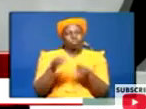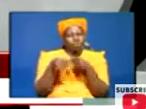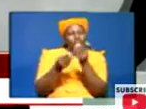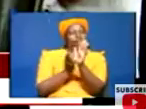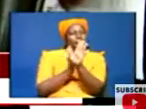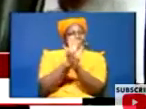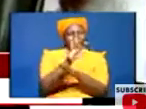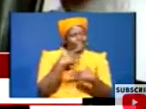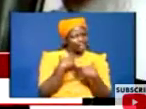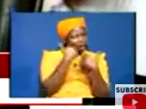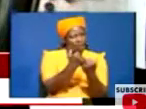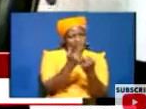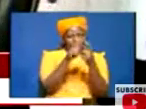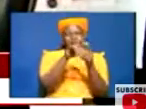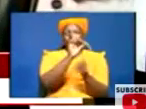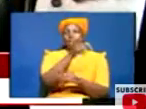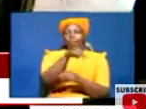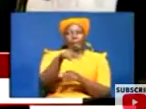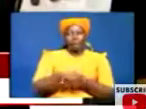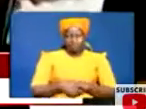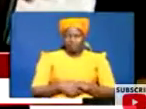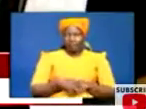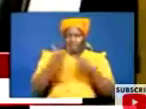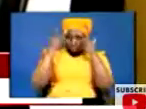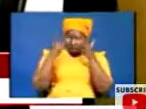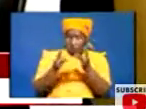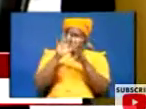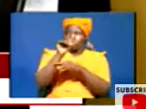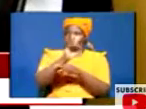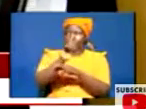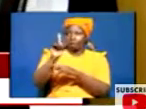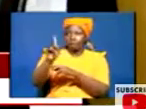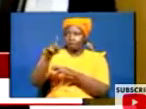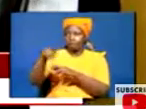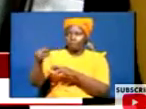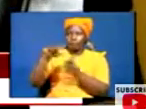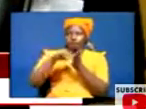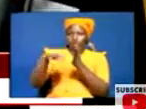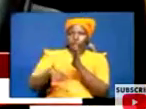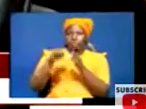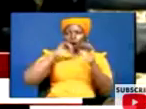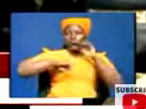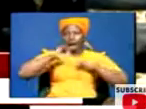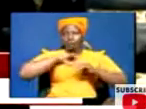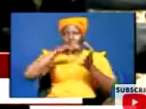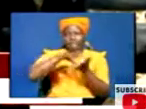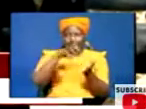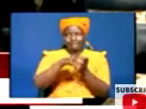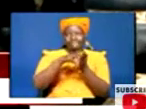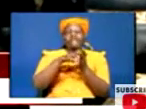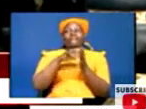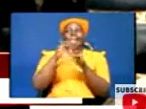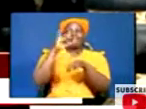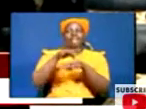them. The decision by the Director of Public Prosecution to drop corruption charges touching on important Kenyans has now